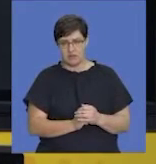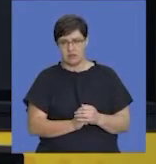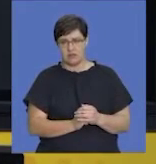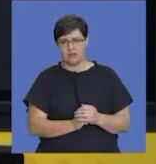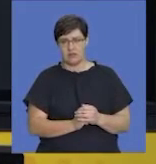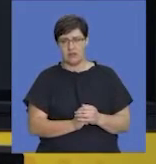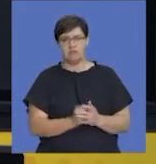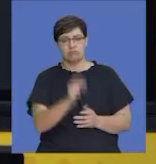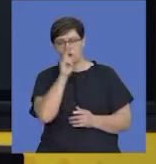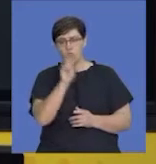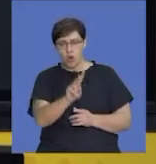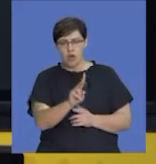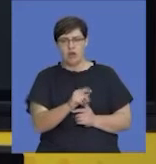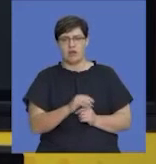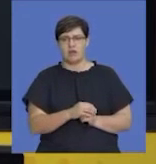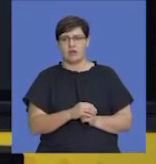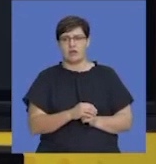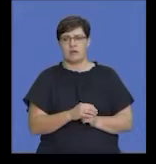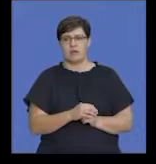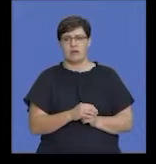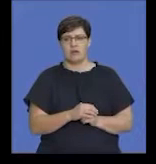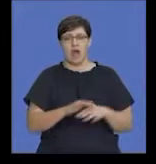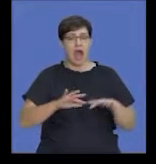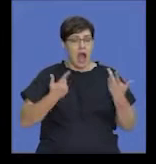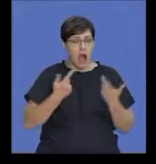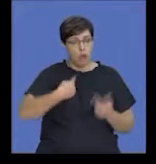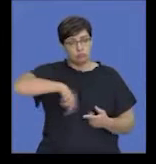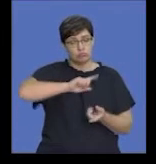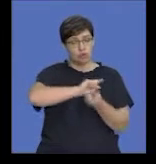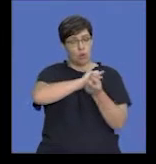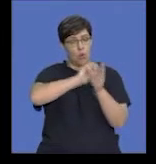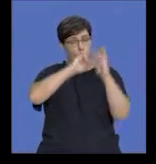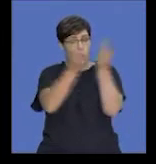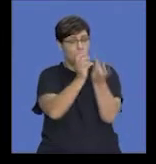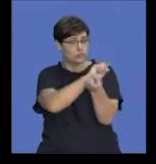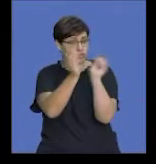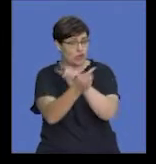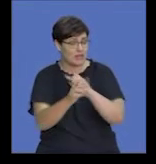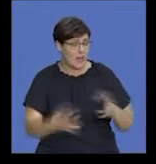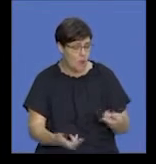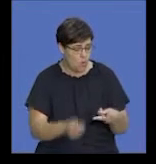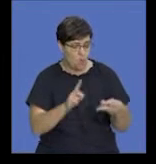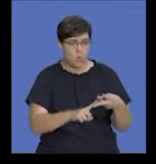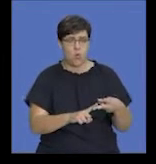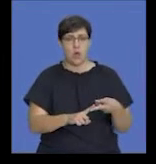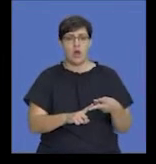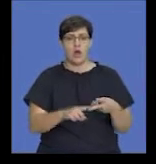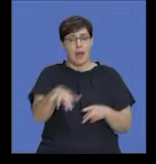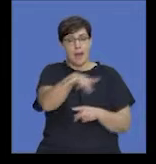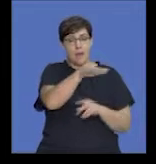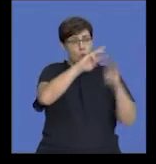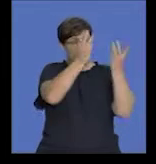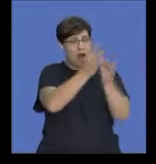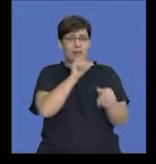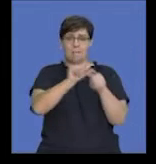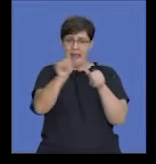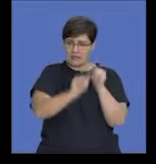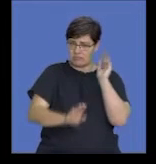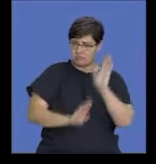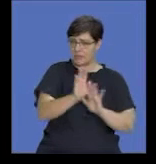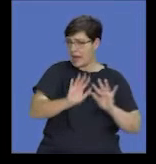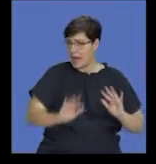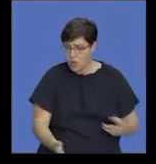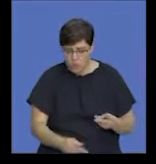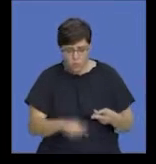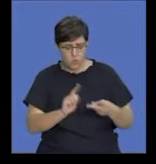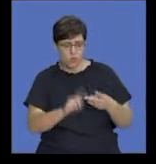at the change, how we can change the world and make it a better place. So those are two aspects that we're